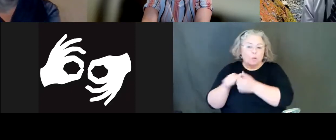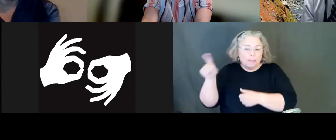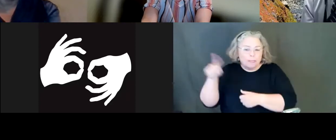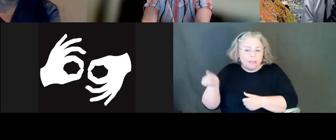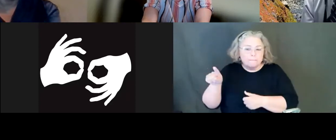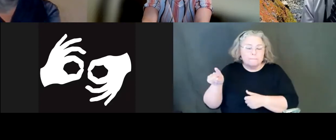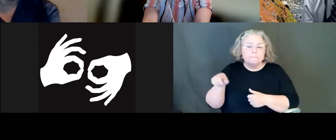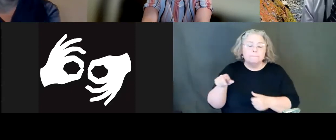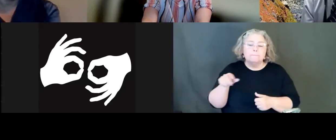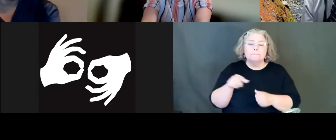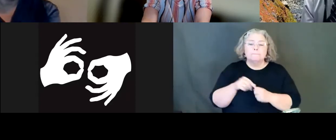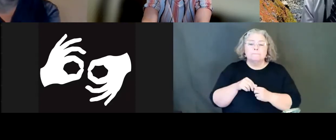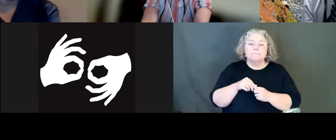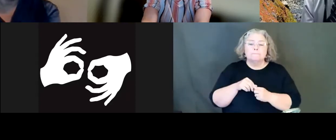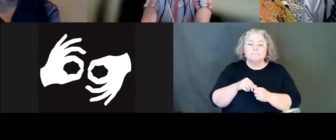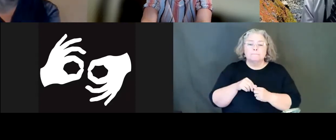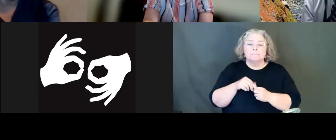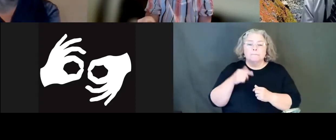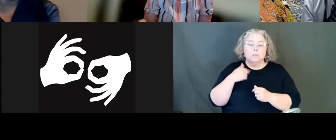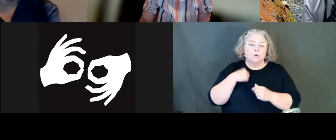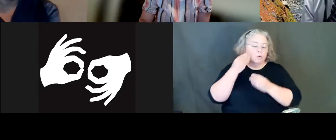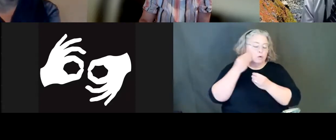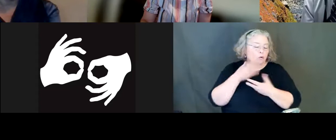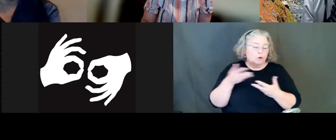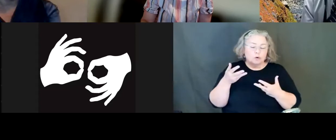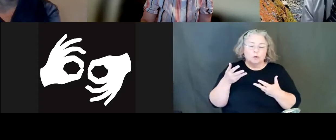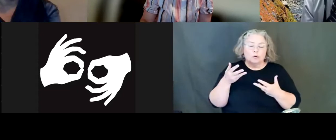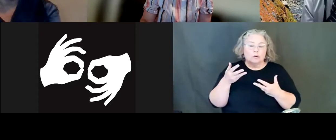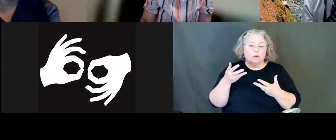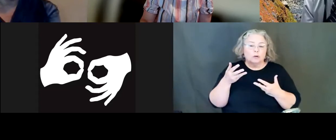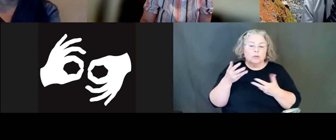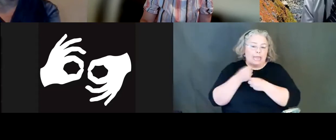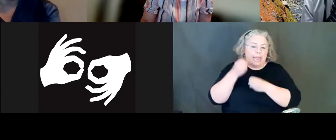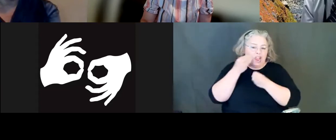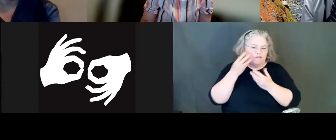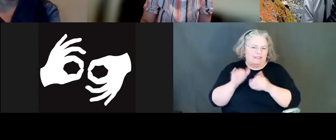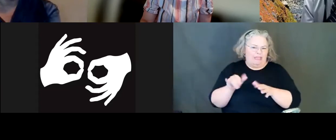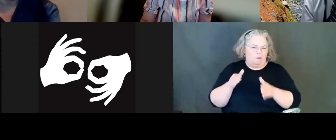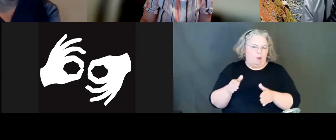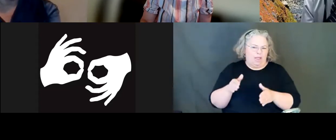and learn information that way. And